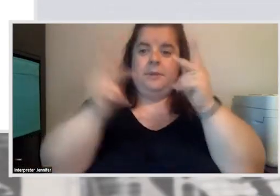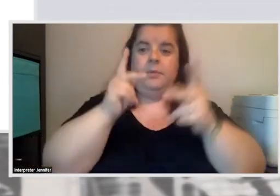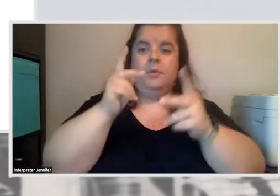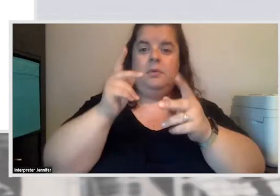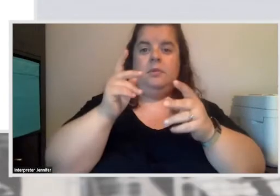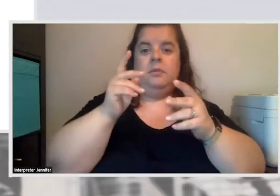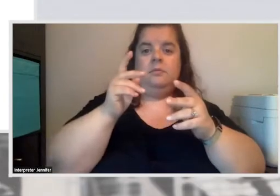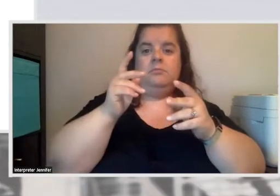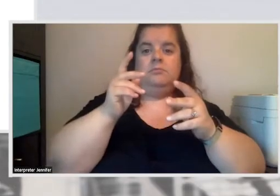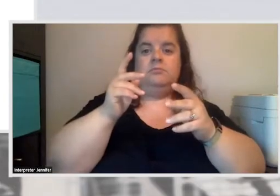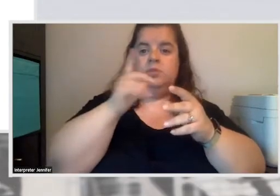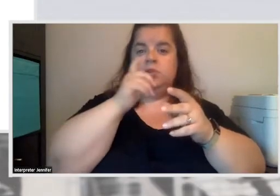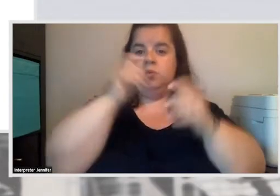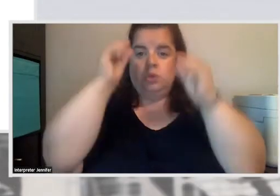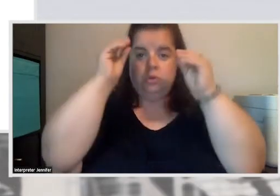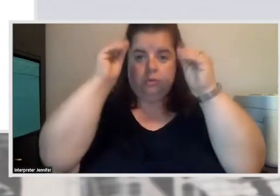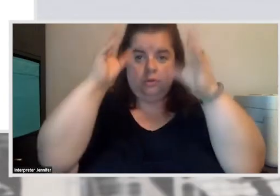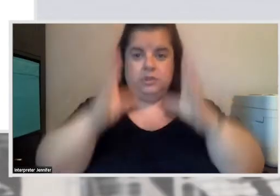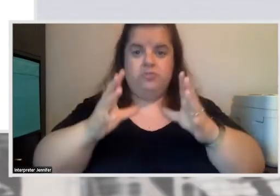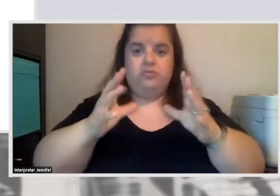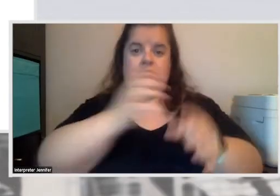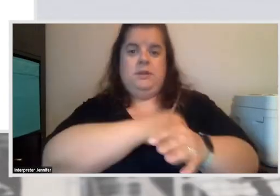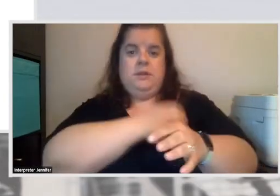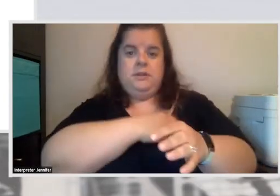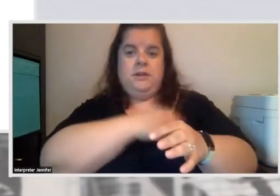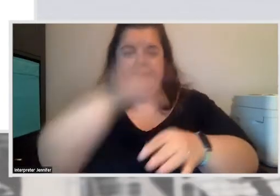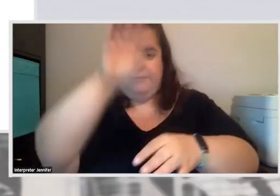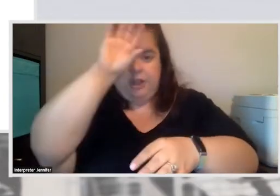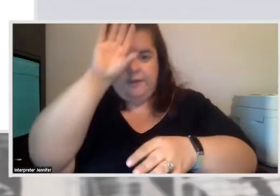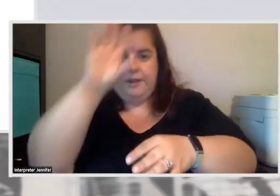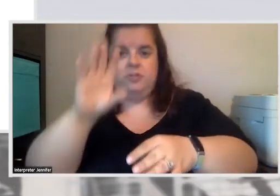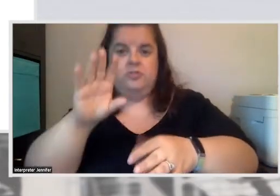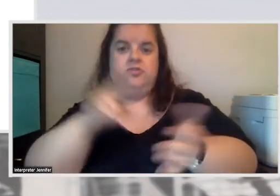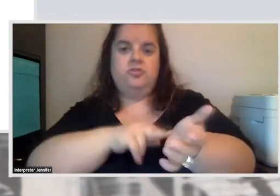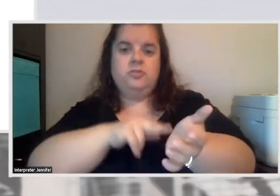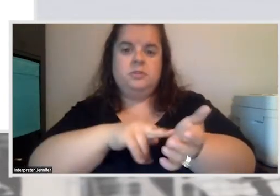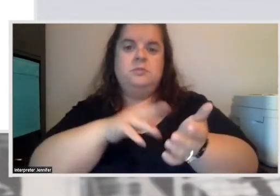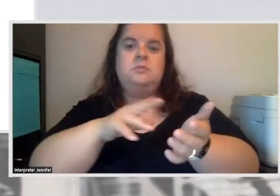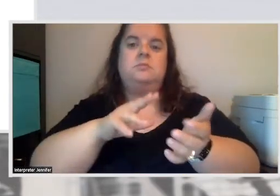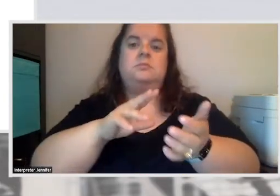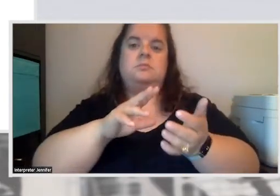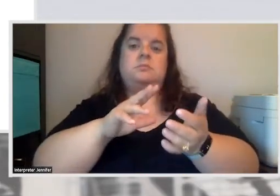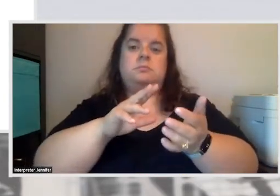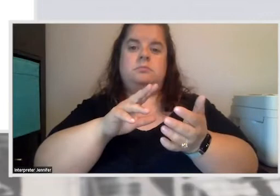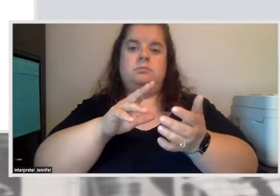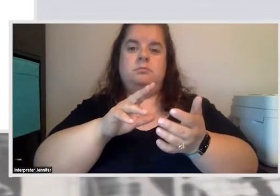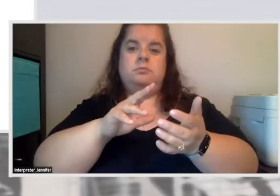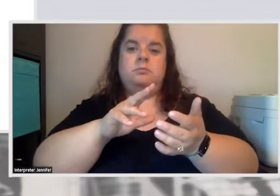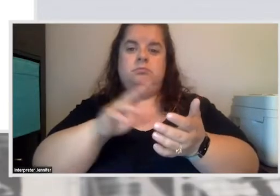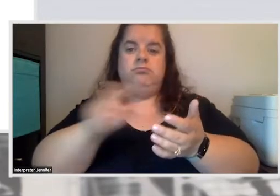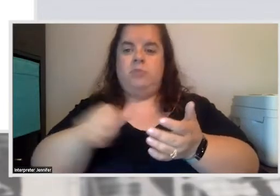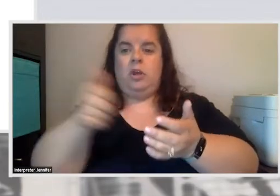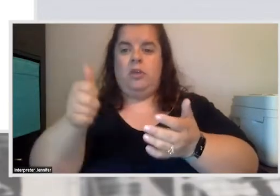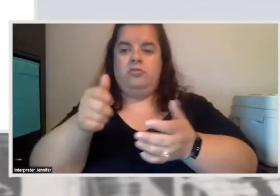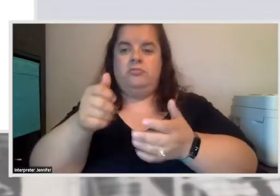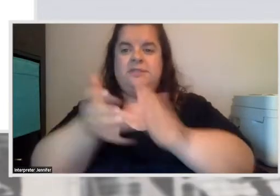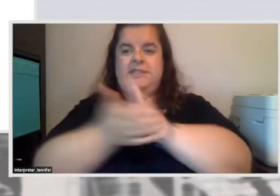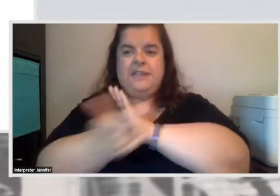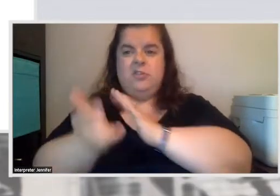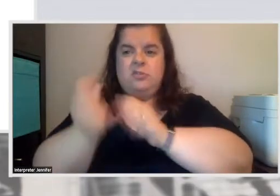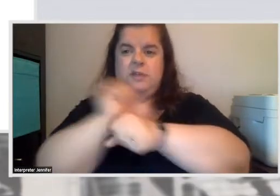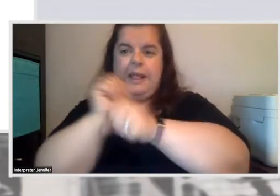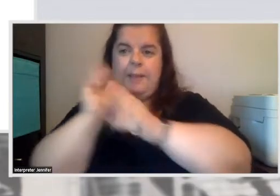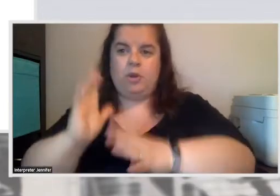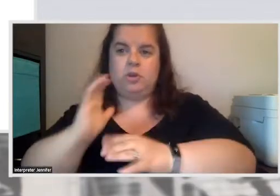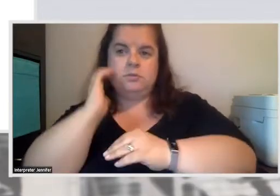of law enforcement, firefighters, teachers, nurses, and other skilled laborers